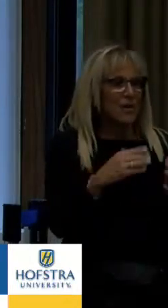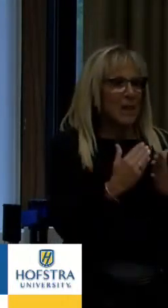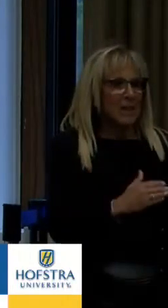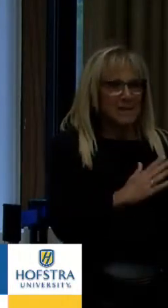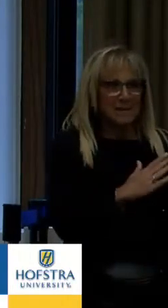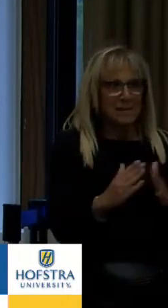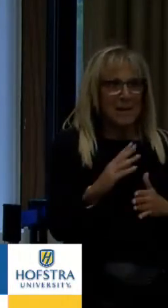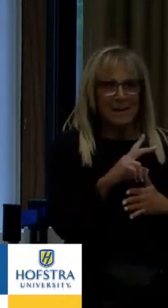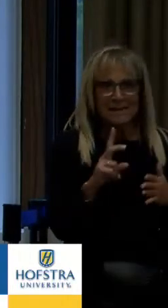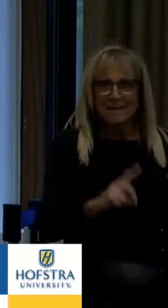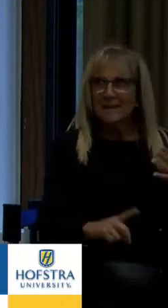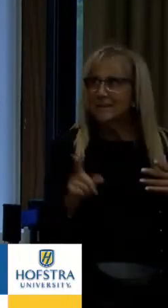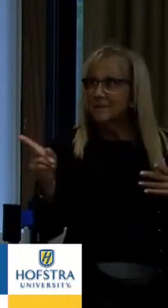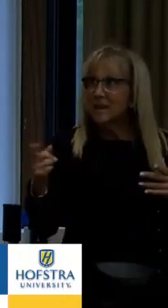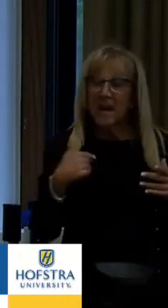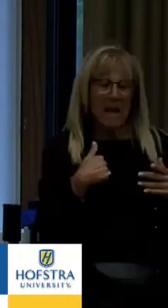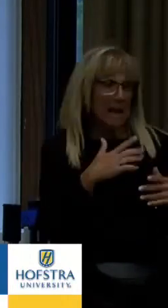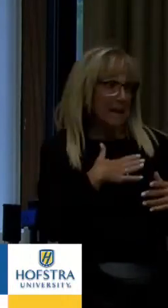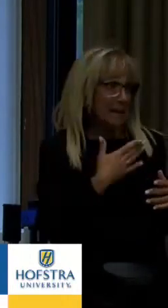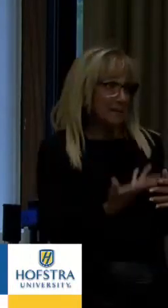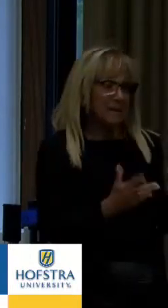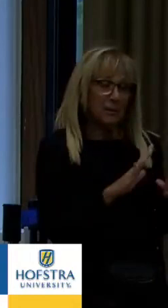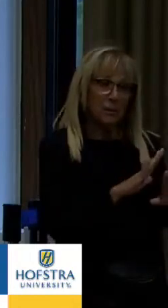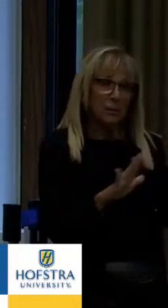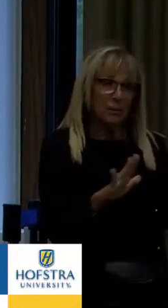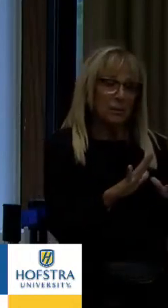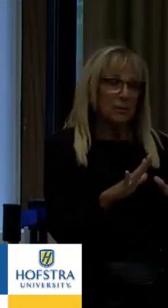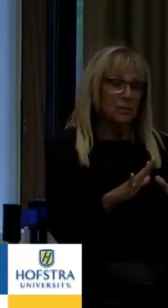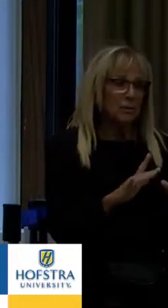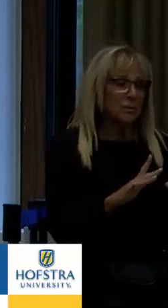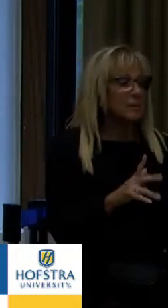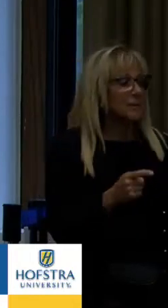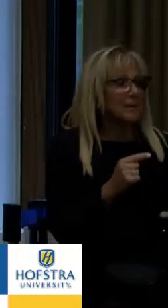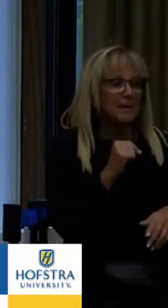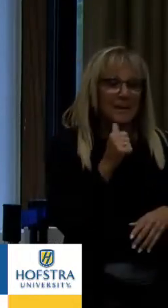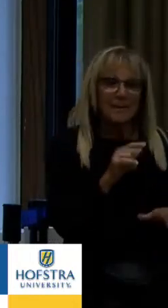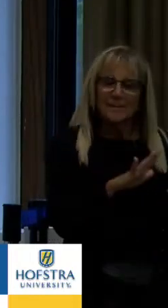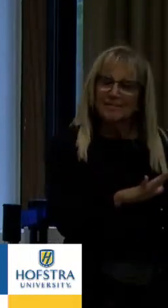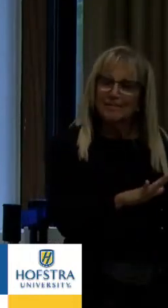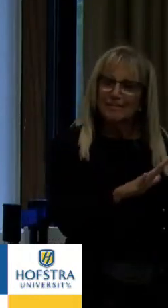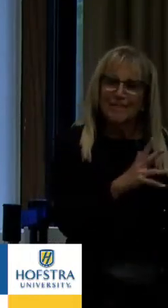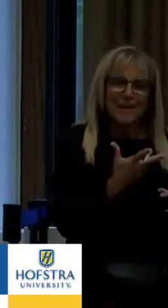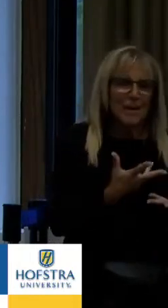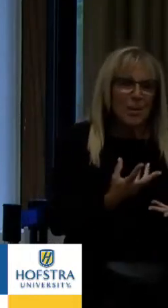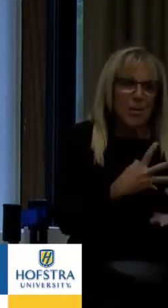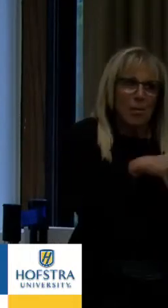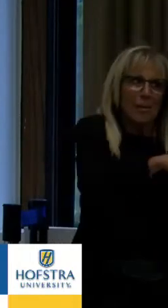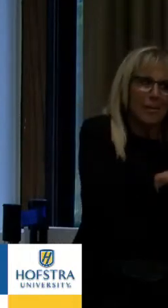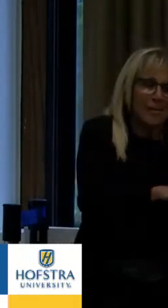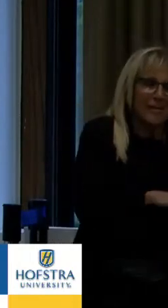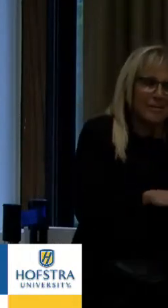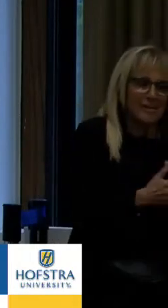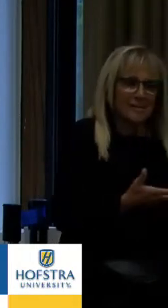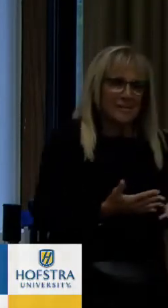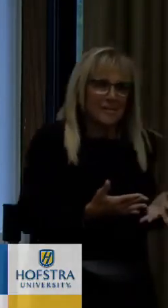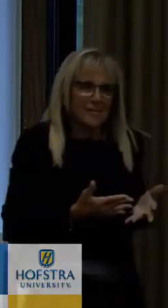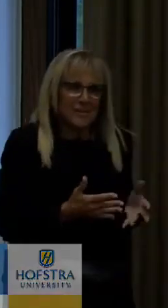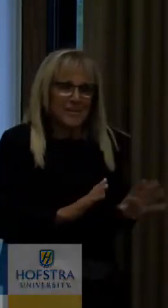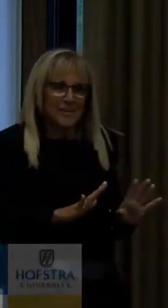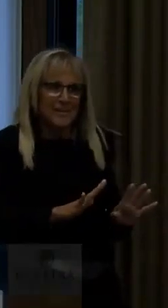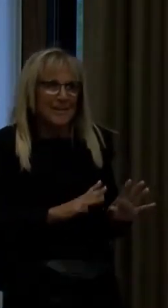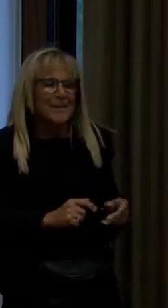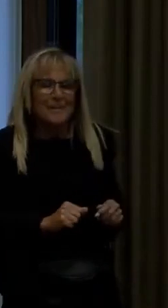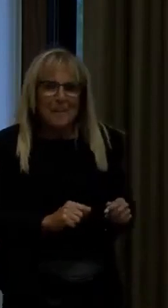admit that I was slow to jump on the artificial intelligence bandwagon, but